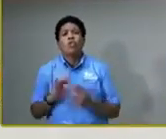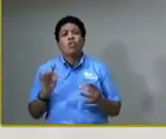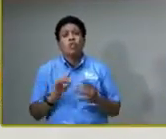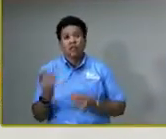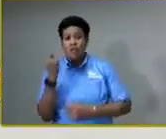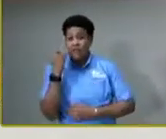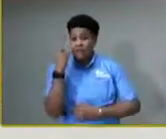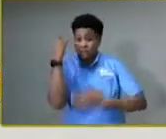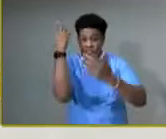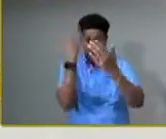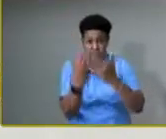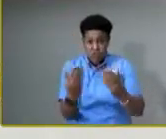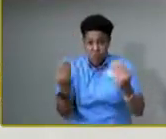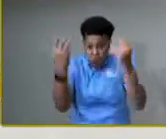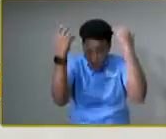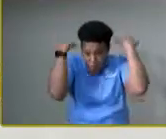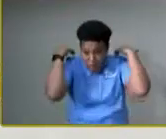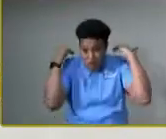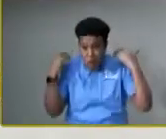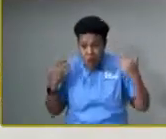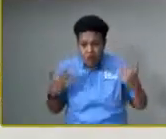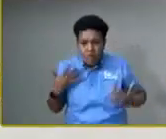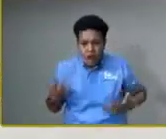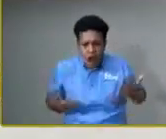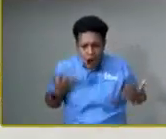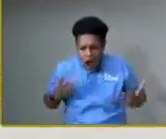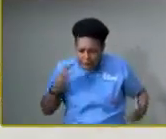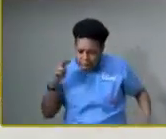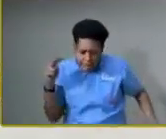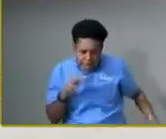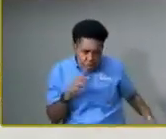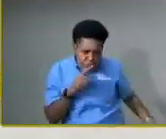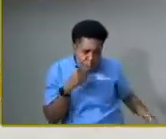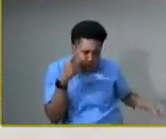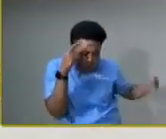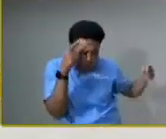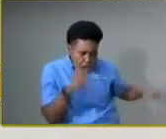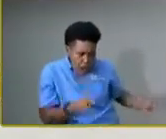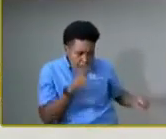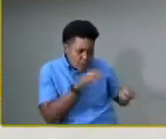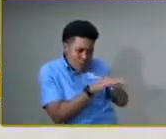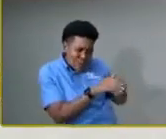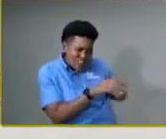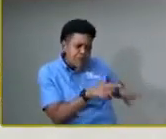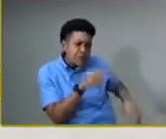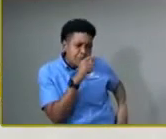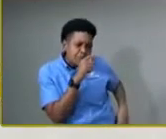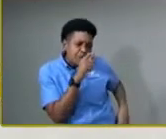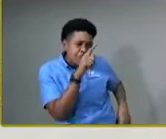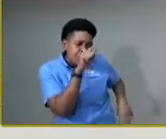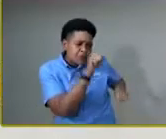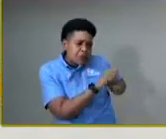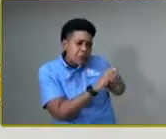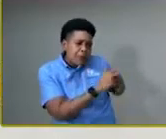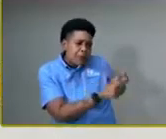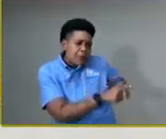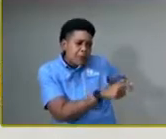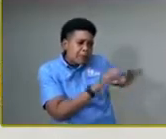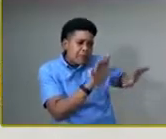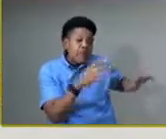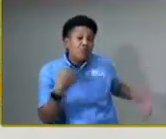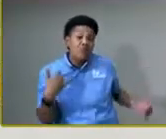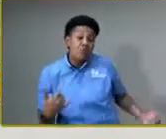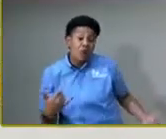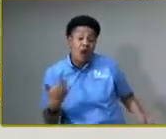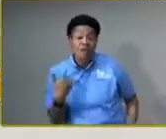overwhelmed, and that's when we see the real consequences of the COVID pandemic. We have currently some